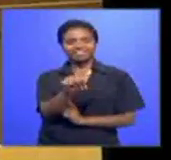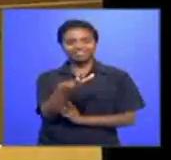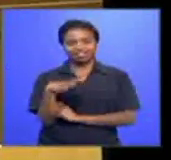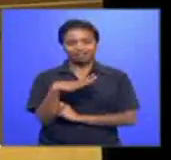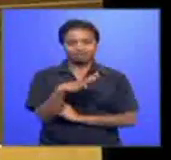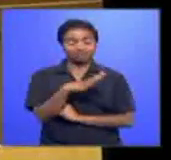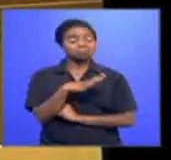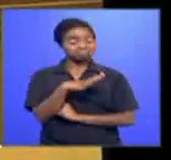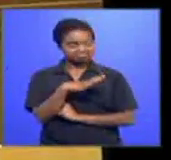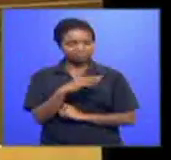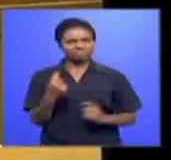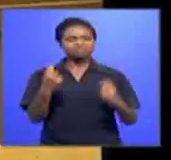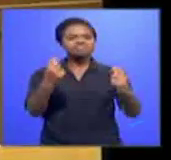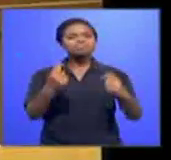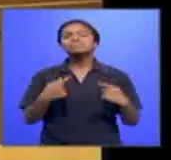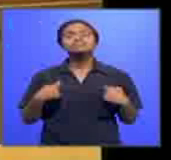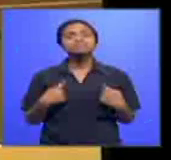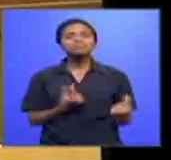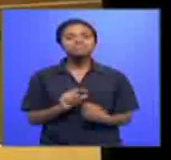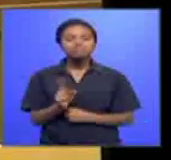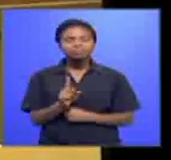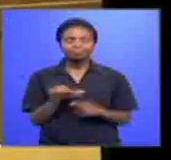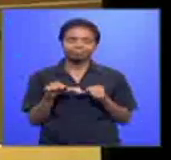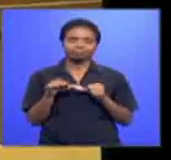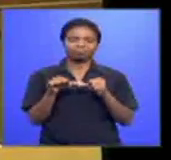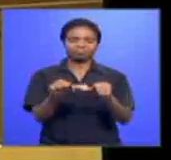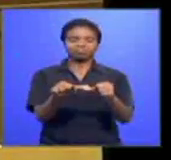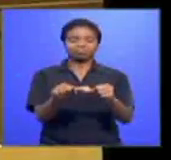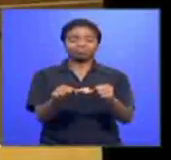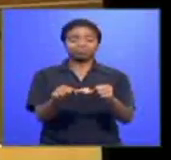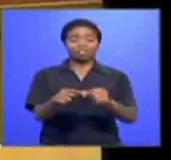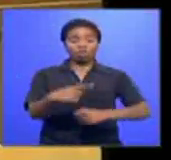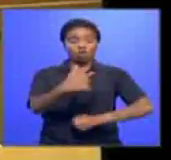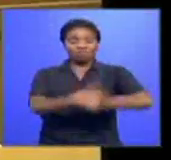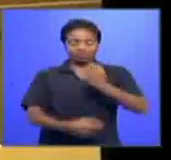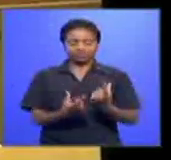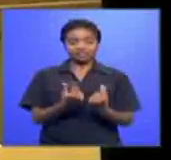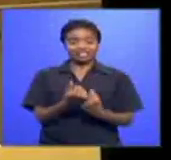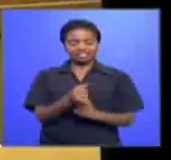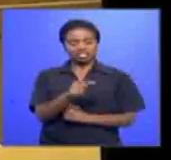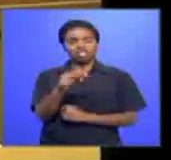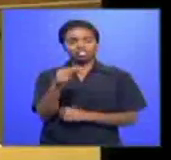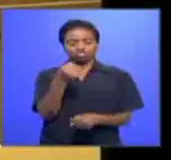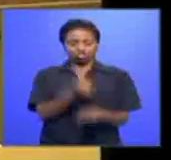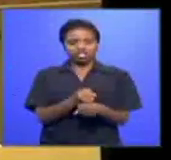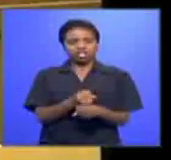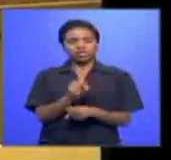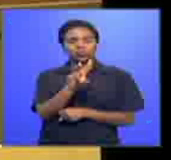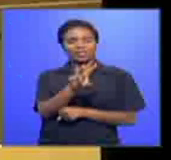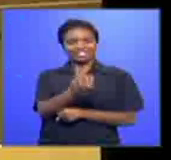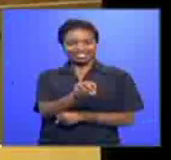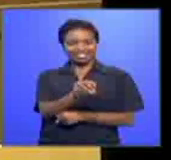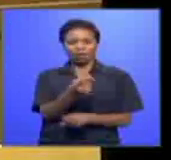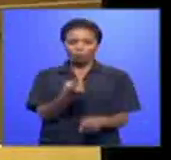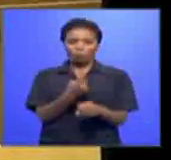We shall continue to use the G20 to represent the aspirations